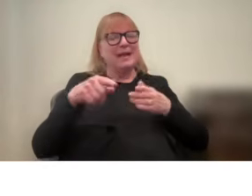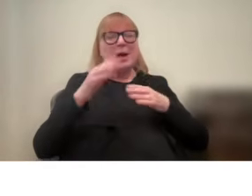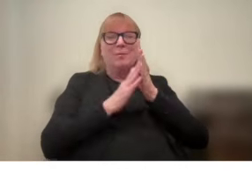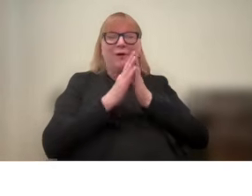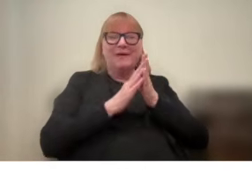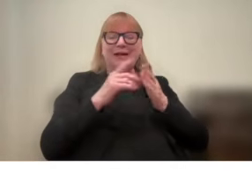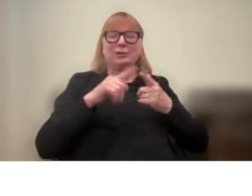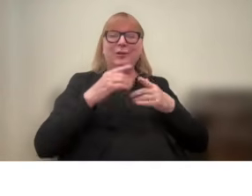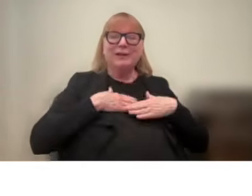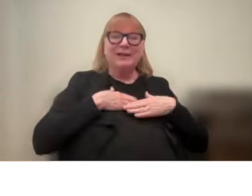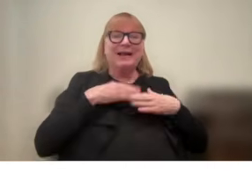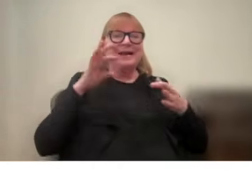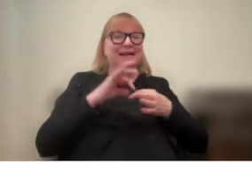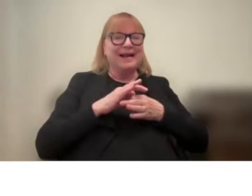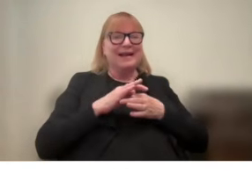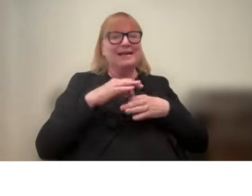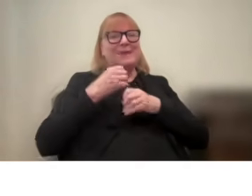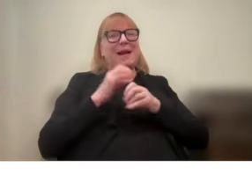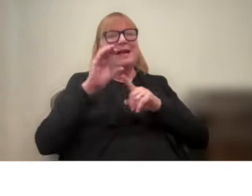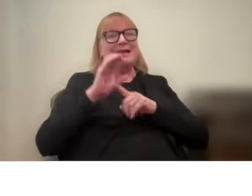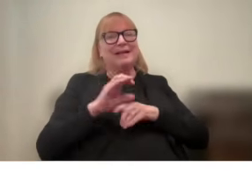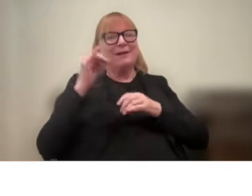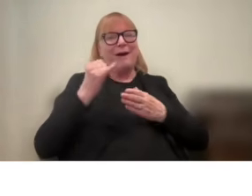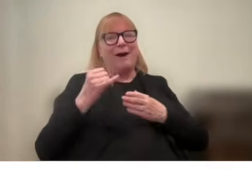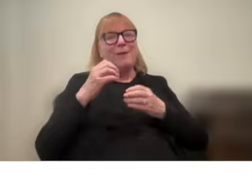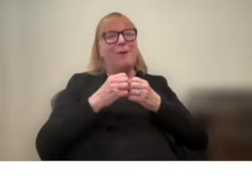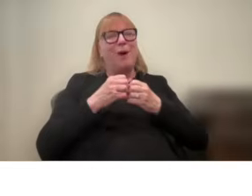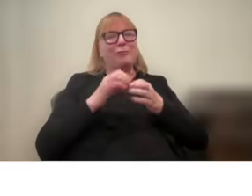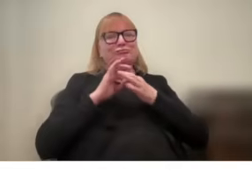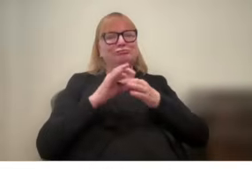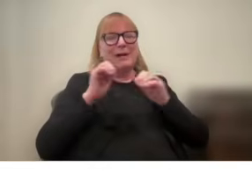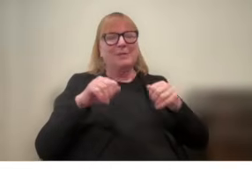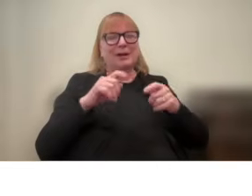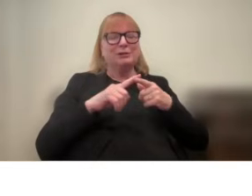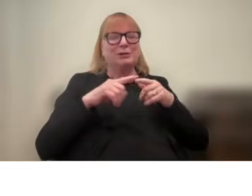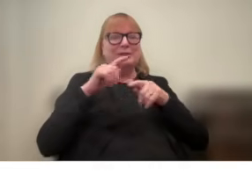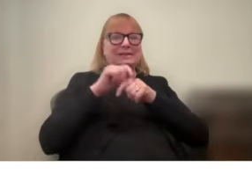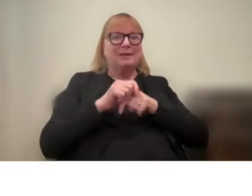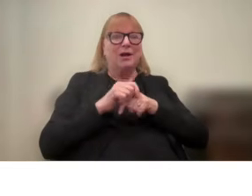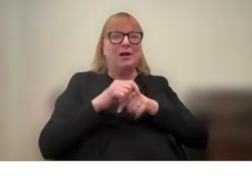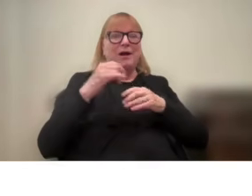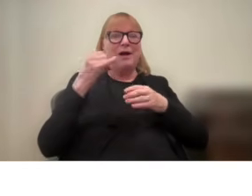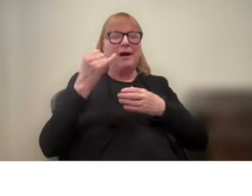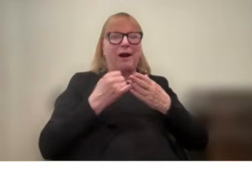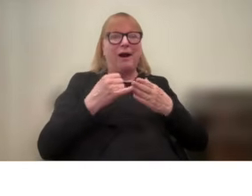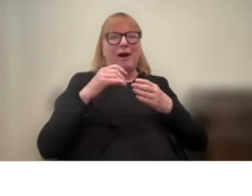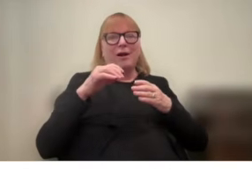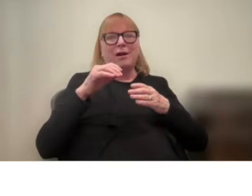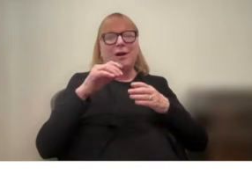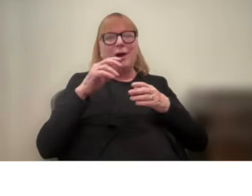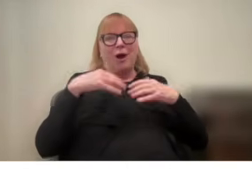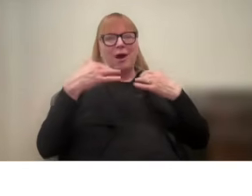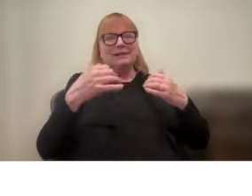obviously to entertain, engage, and make classical art more relatable to digital art audiences, especially by drawing